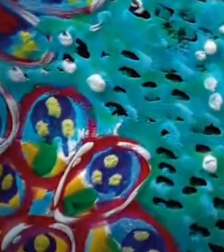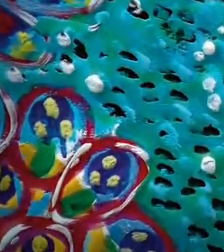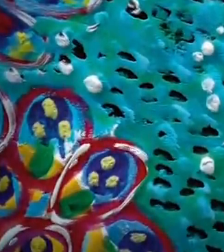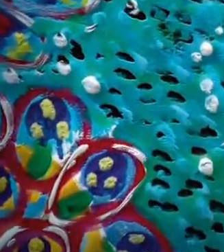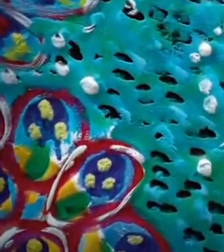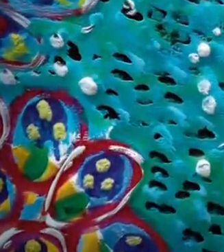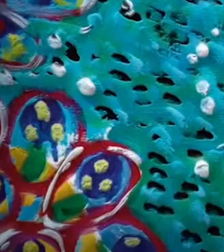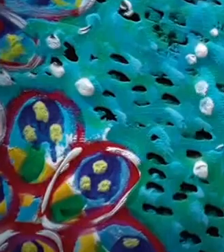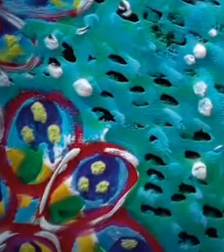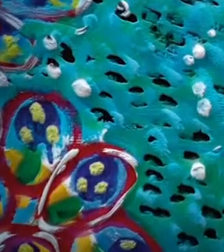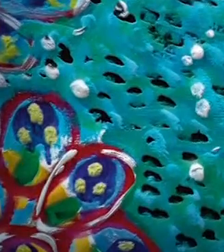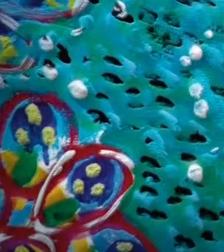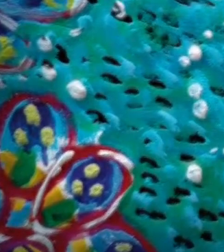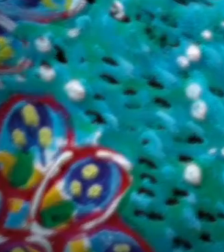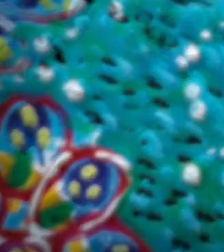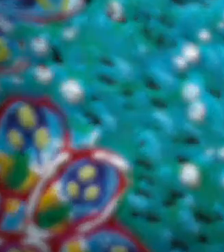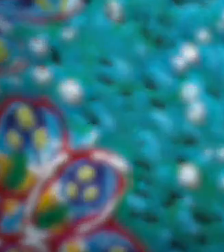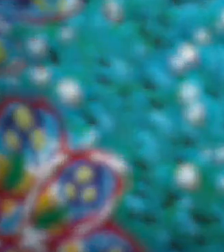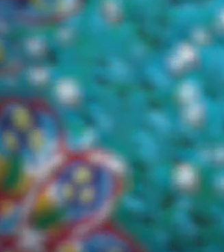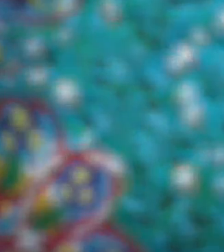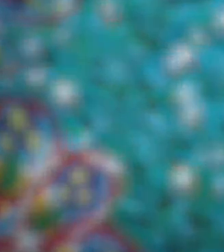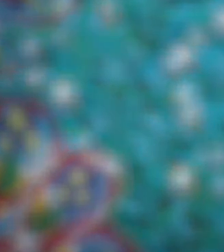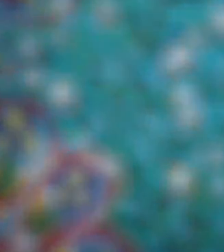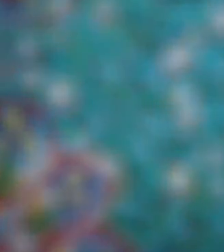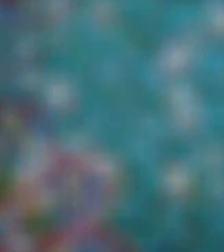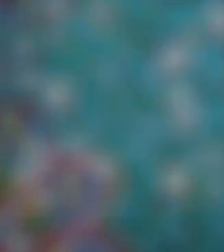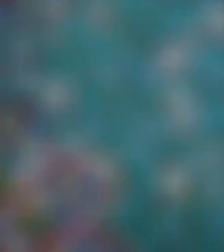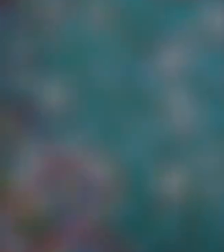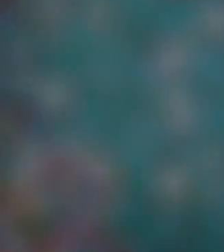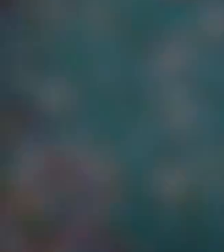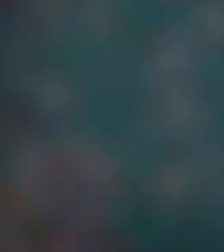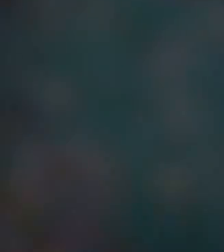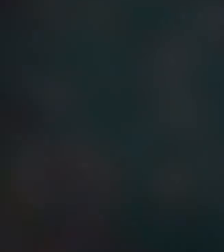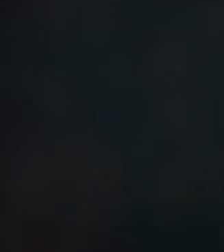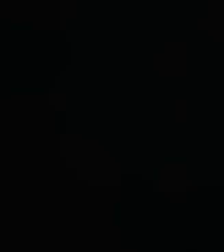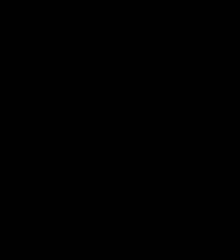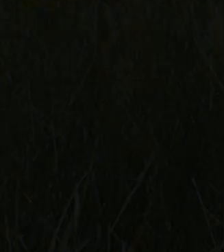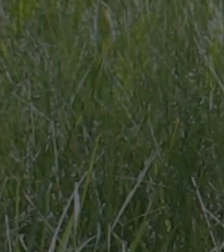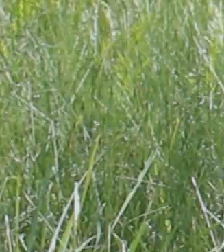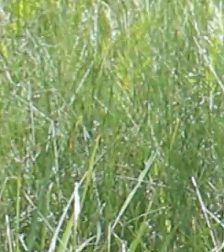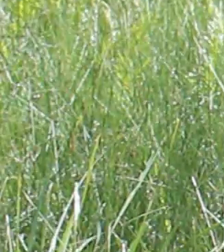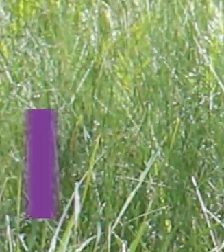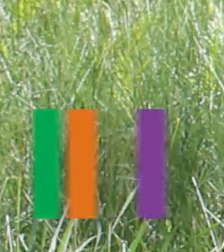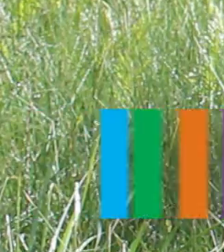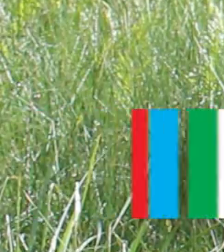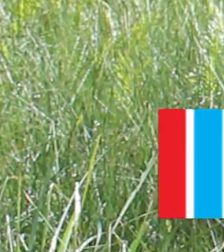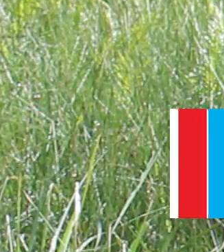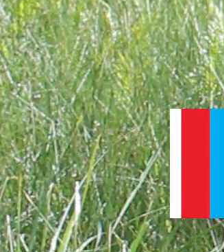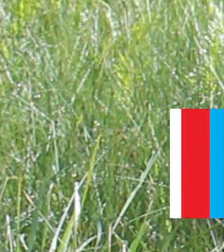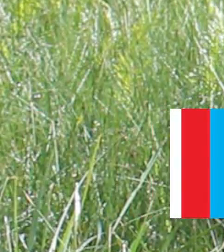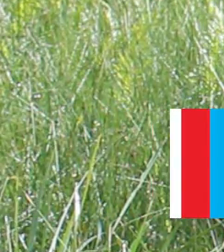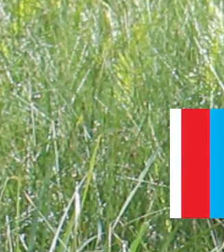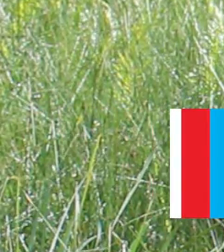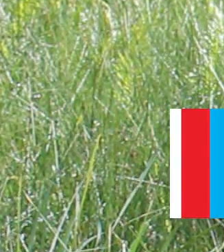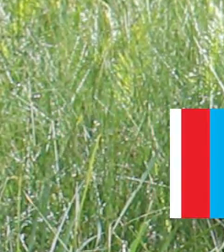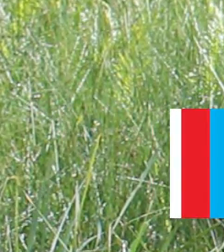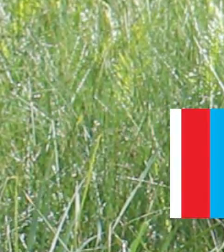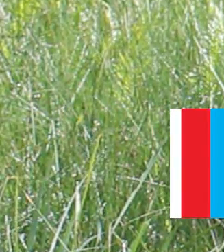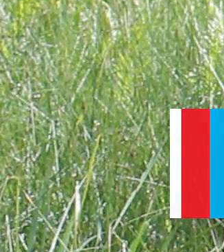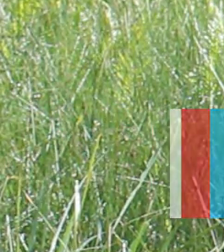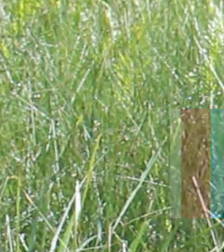which objects you choose are taller, longer or heavier. Bye everyone.